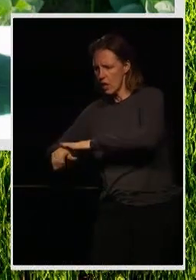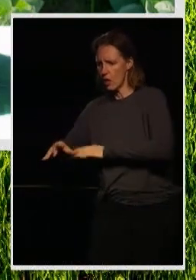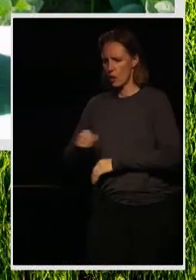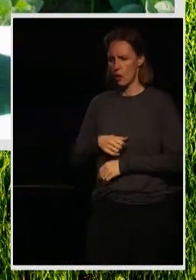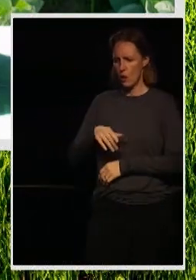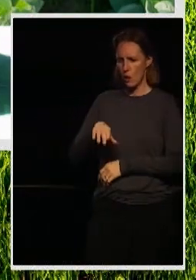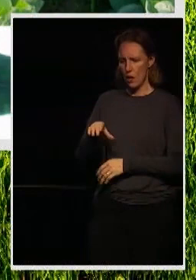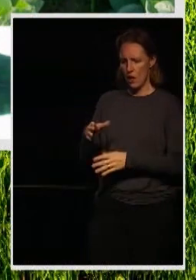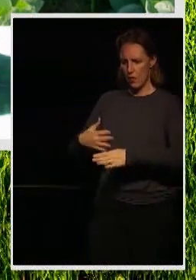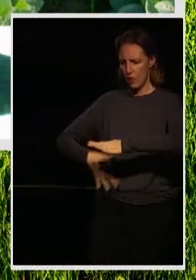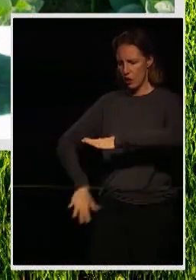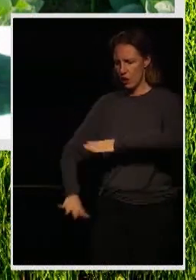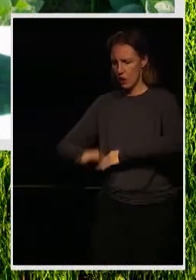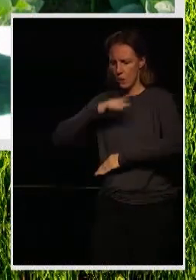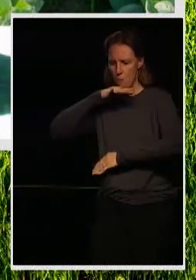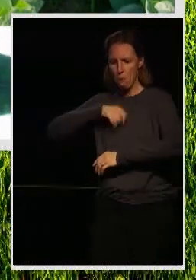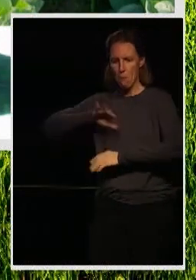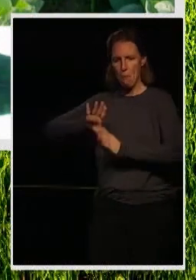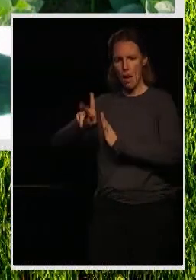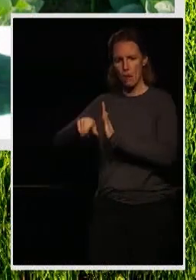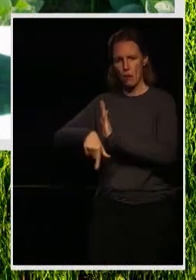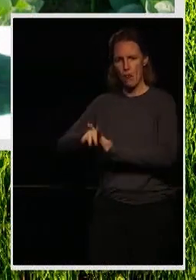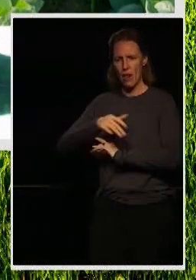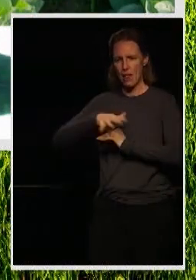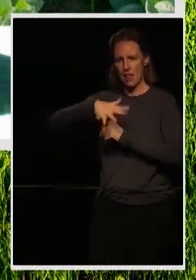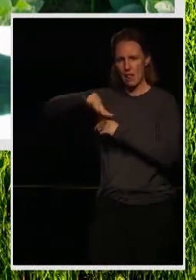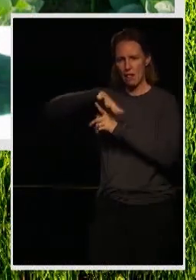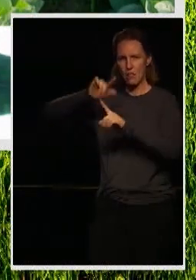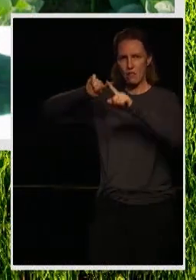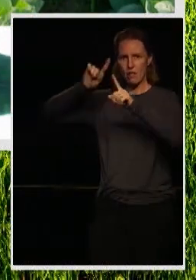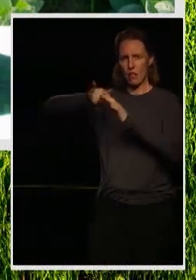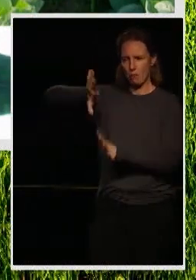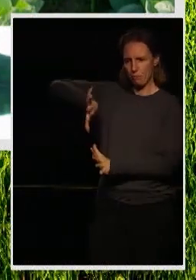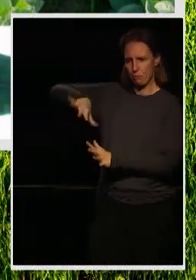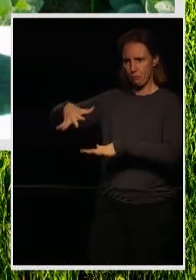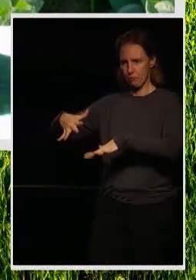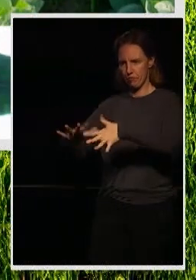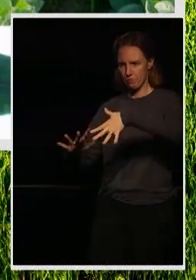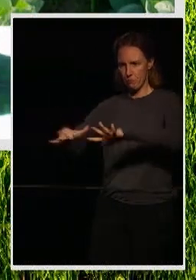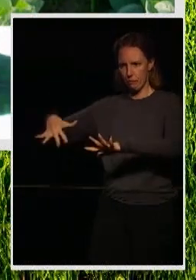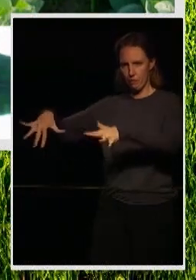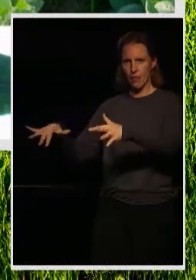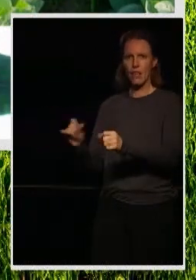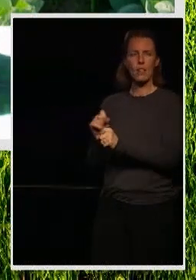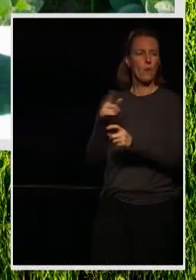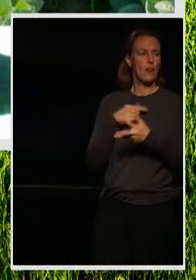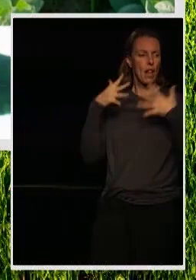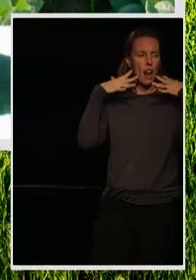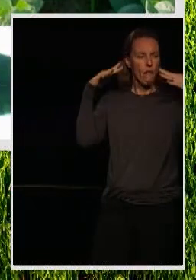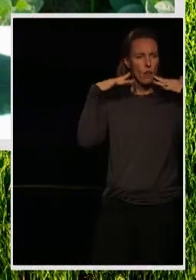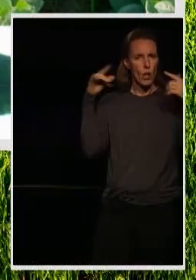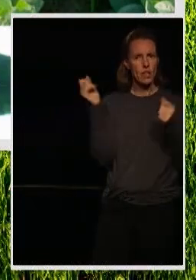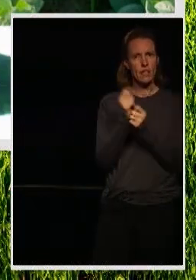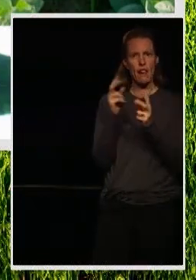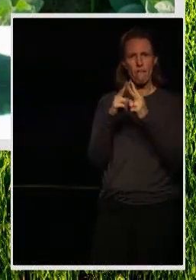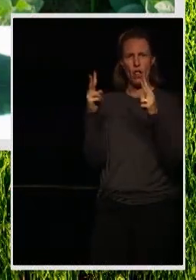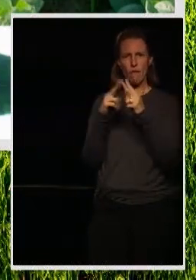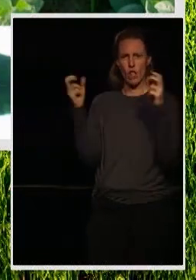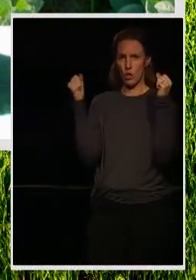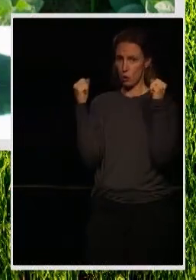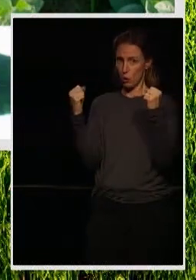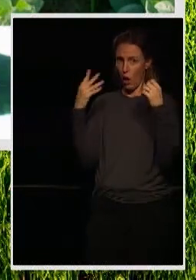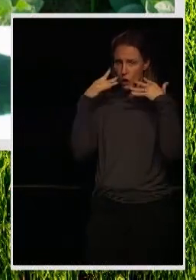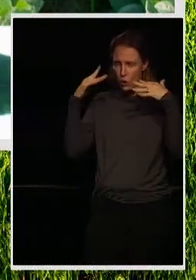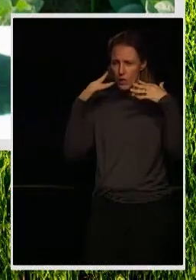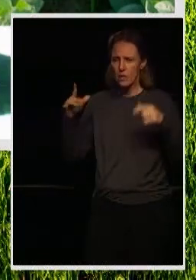soil background, and the leaves of all kinds of different slopes. Long story short, with a lot of the noises, very, very strong